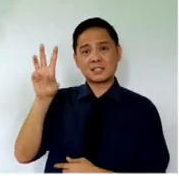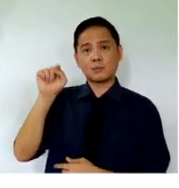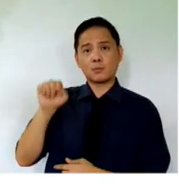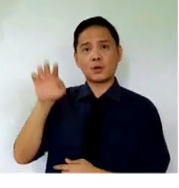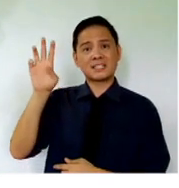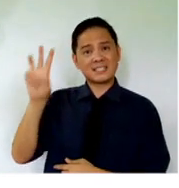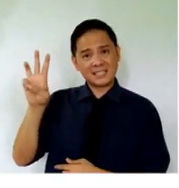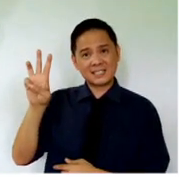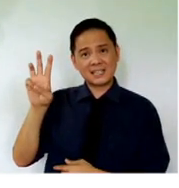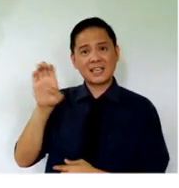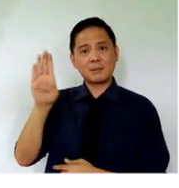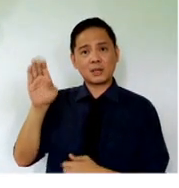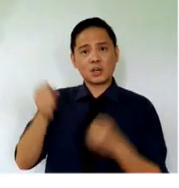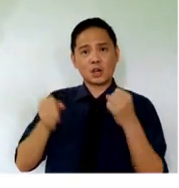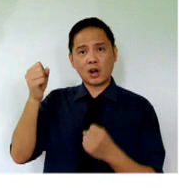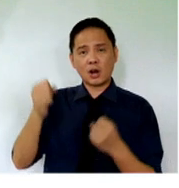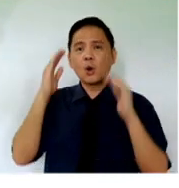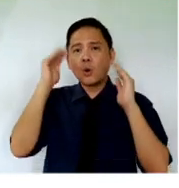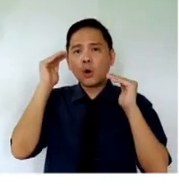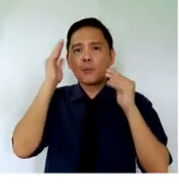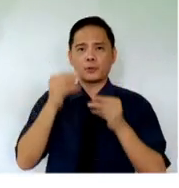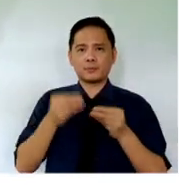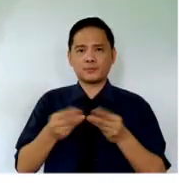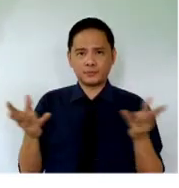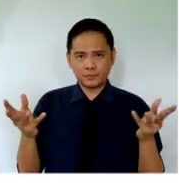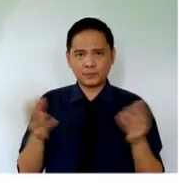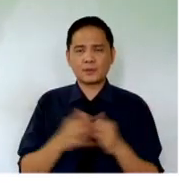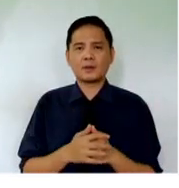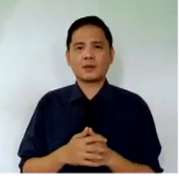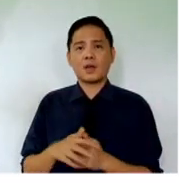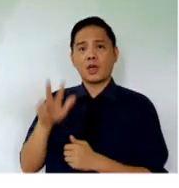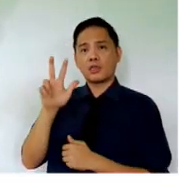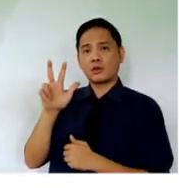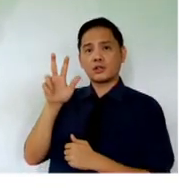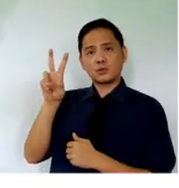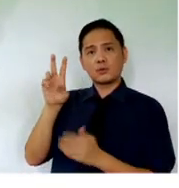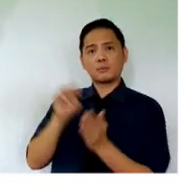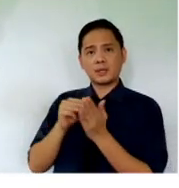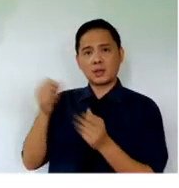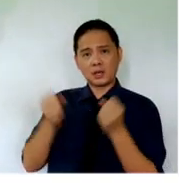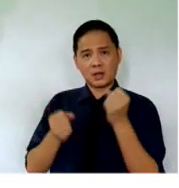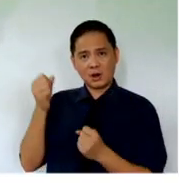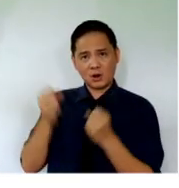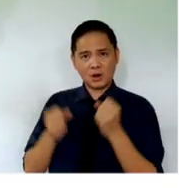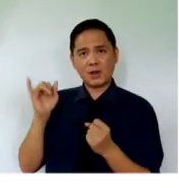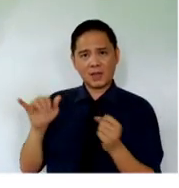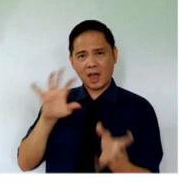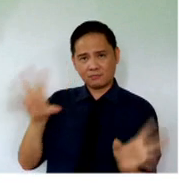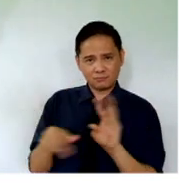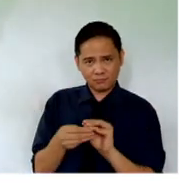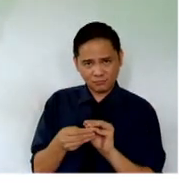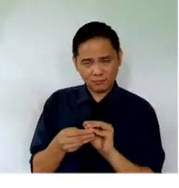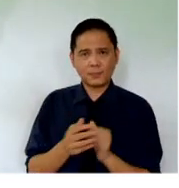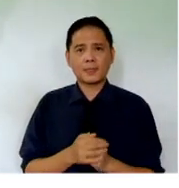around 21% of the total expected 32 million vehicles. With incentives and a clear regulatory framework in